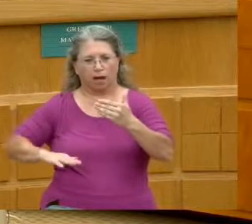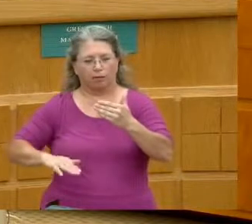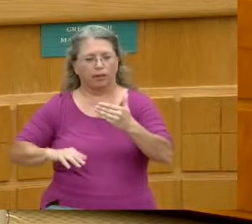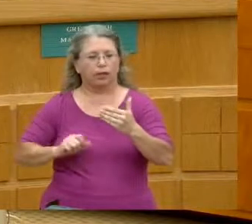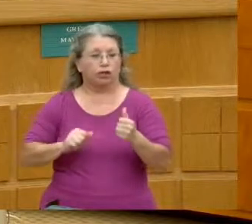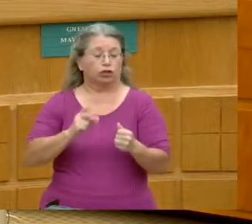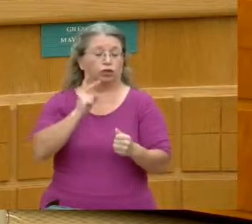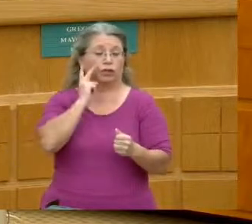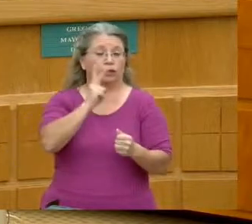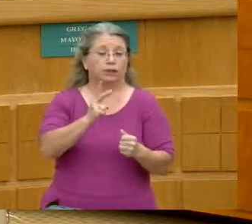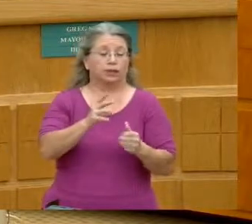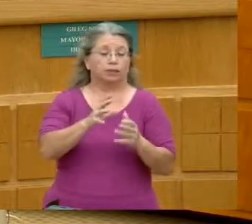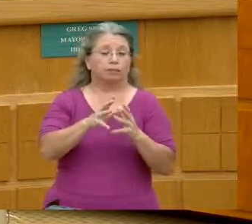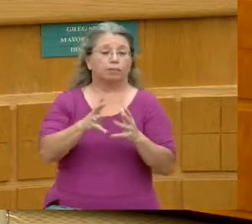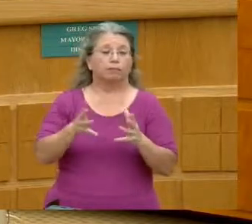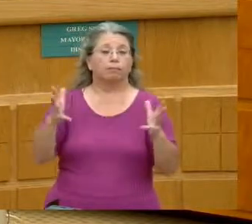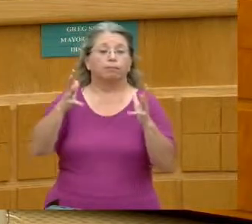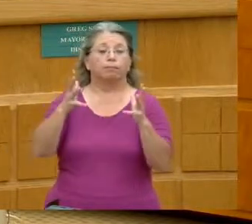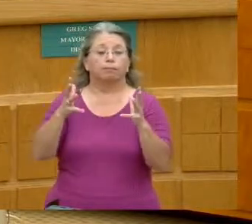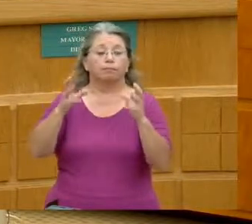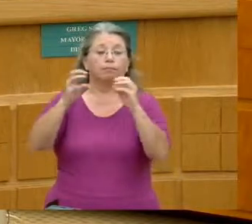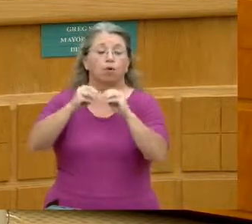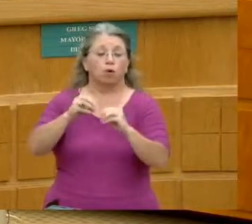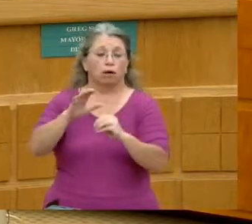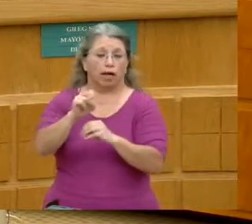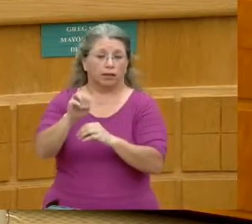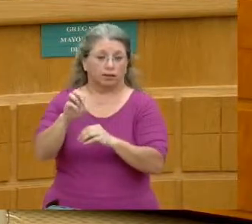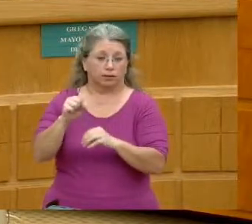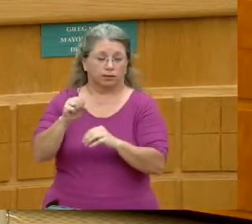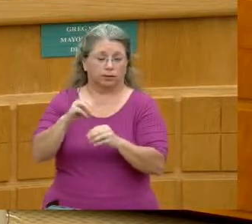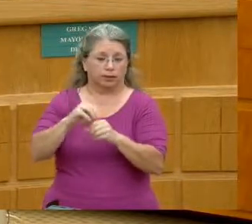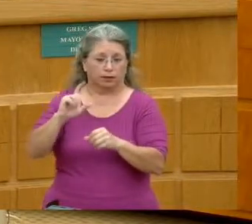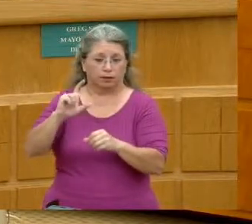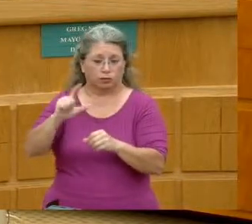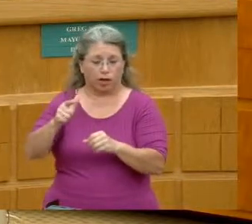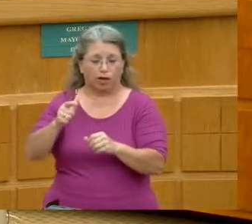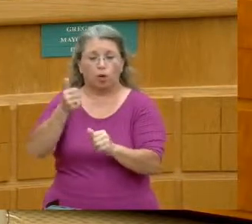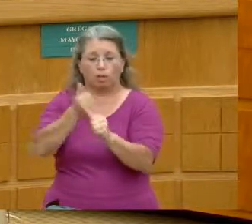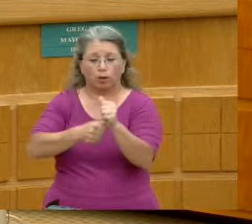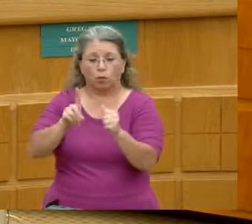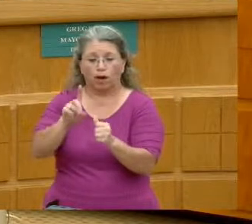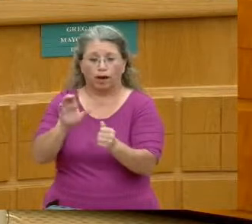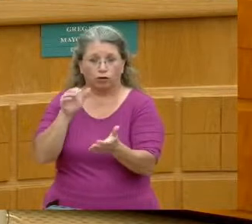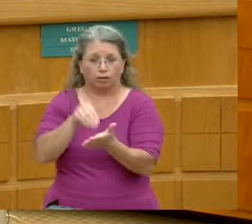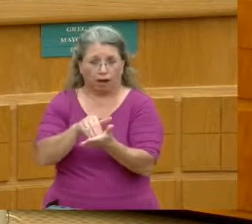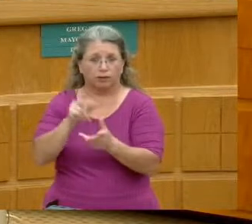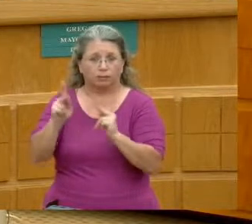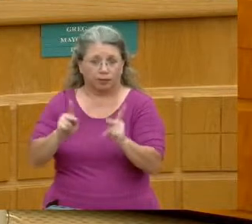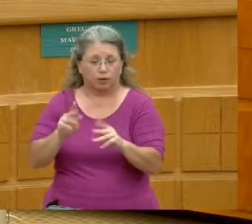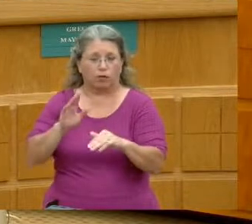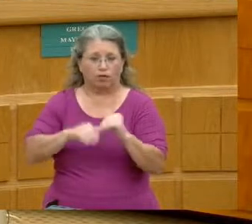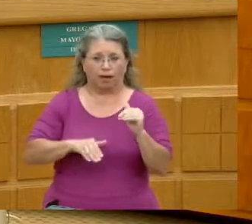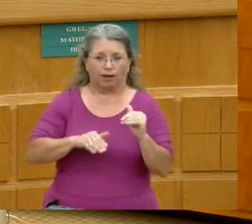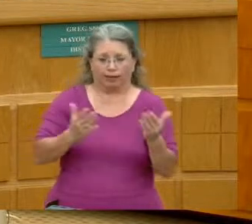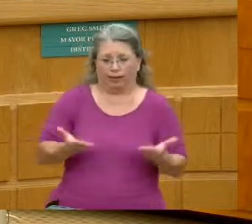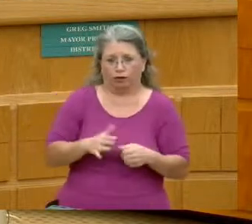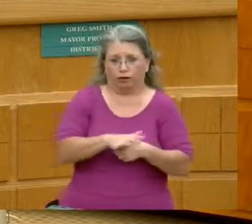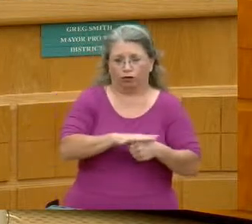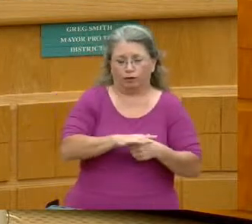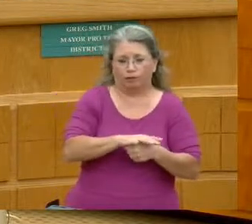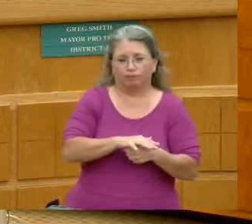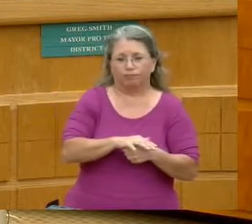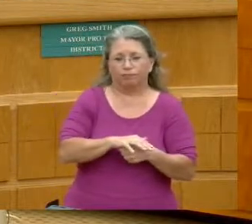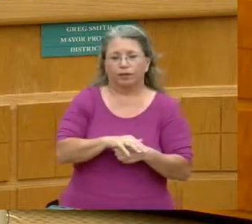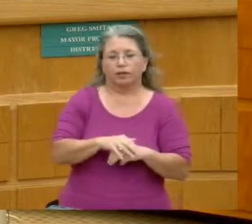per capita in Laredo and Brownsville than there are here locally. And the scale of the differences there, they're even a little